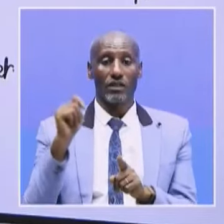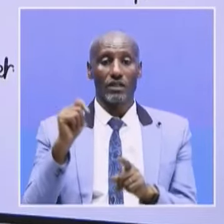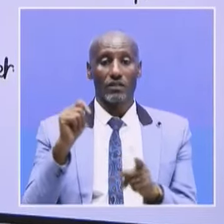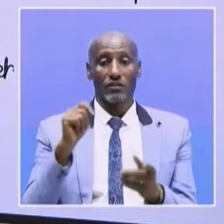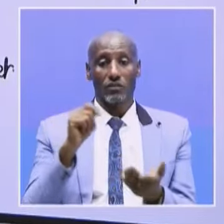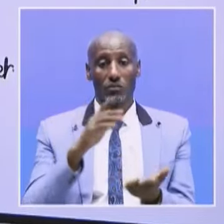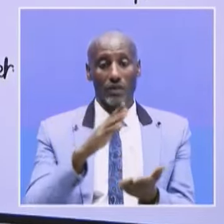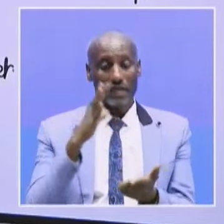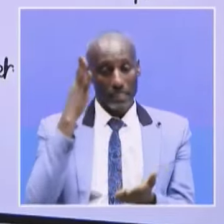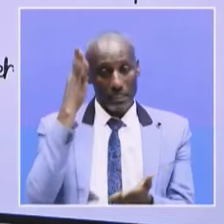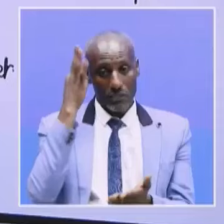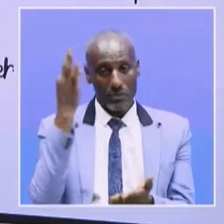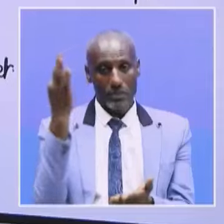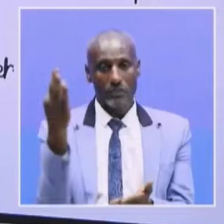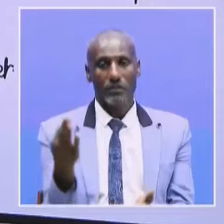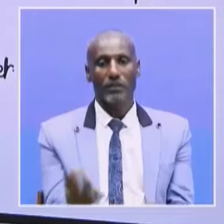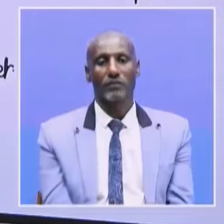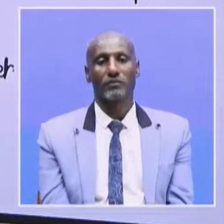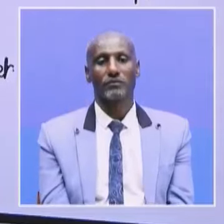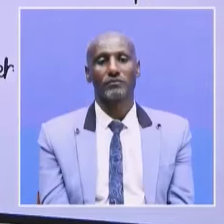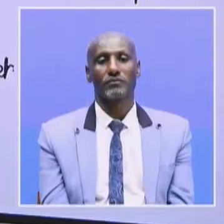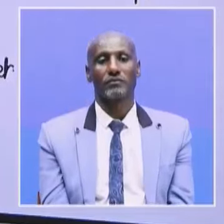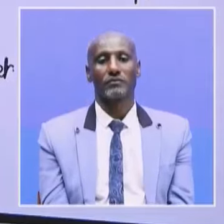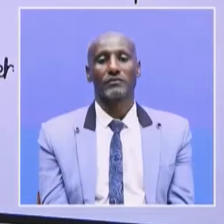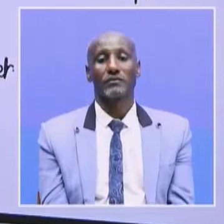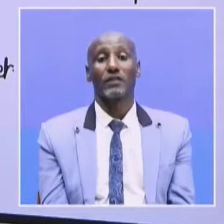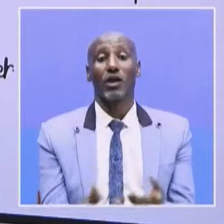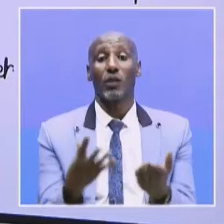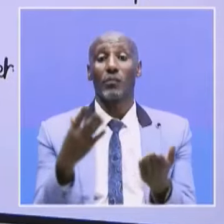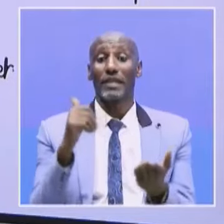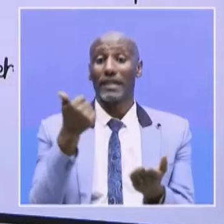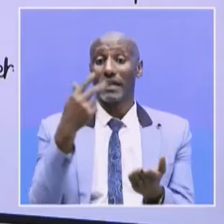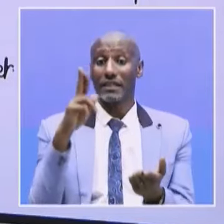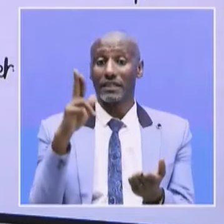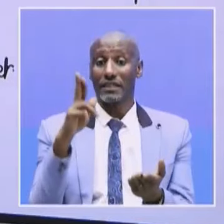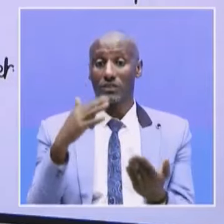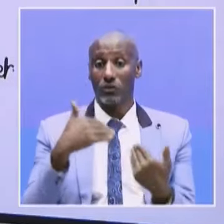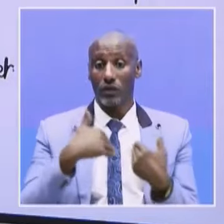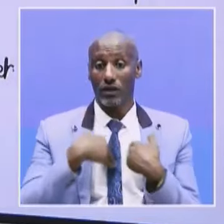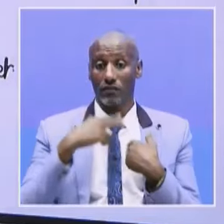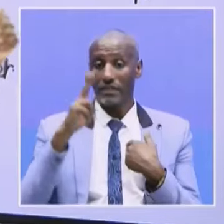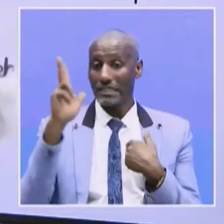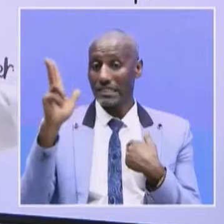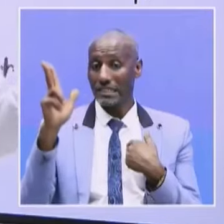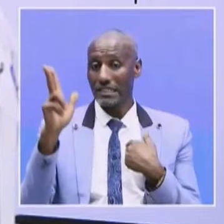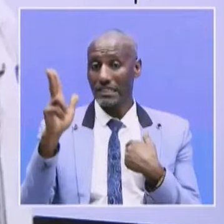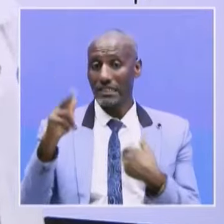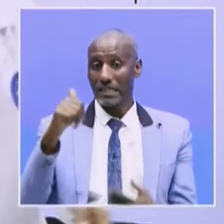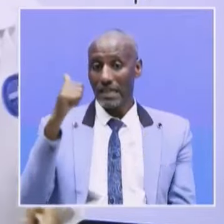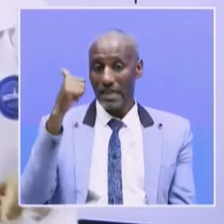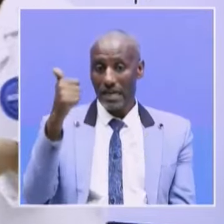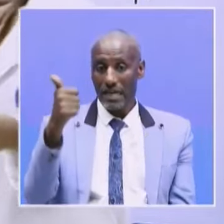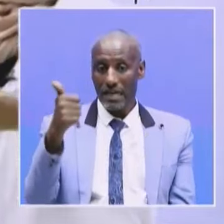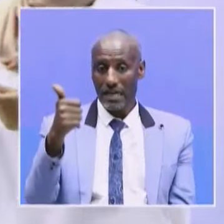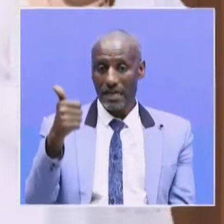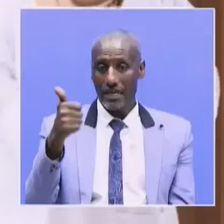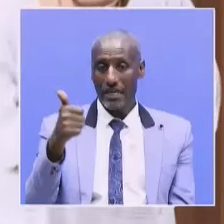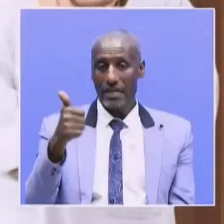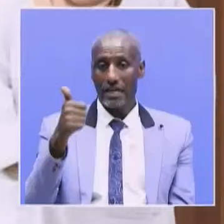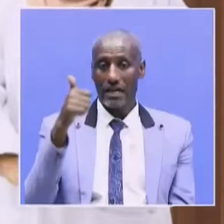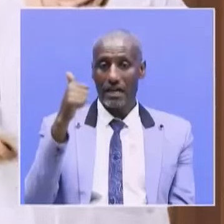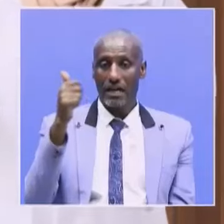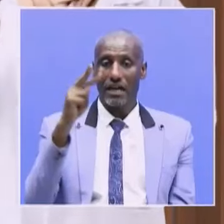specific the. So how many articles that we had already? Three of them. What are they?